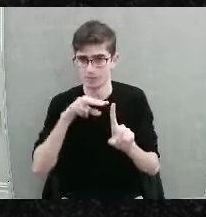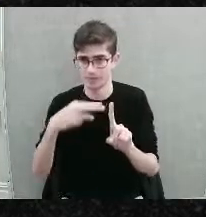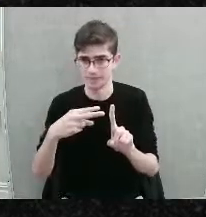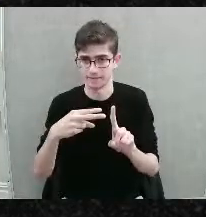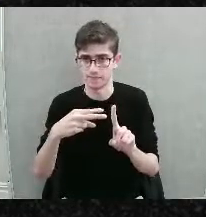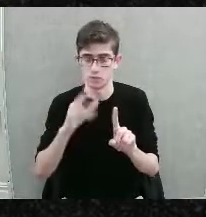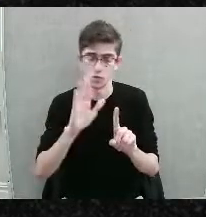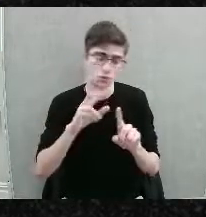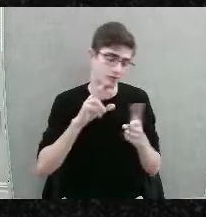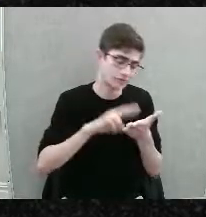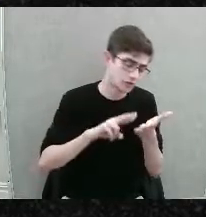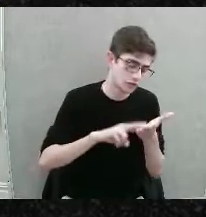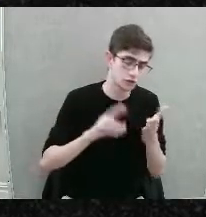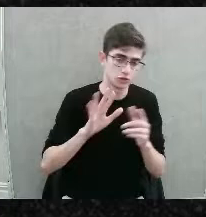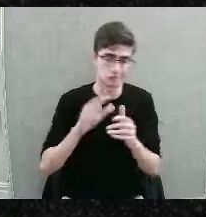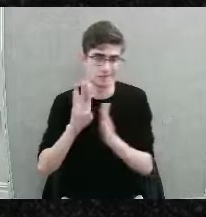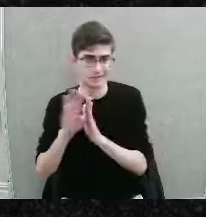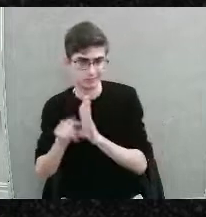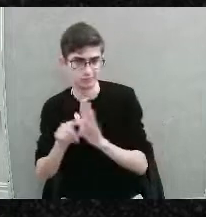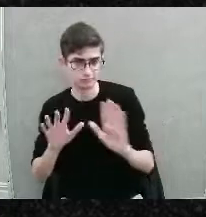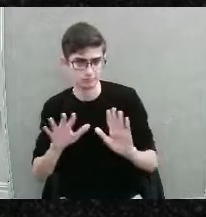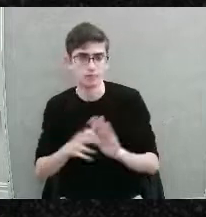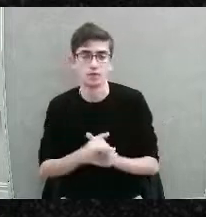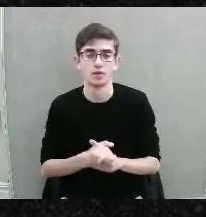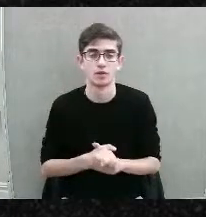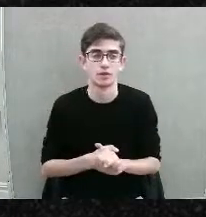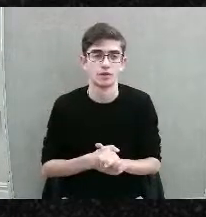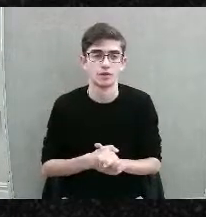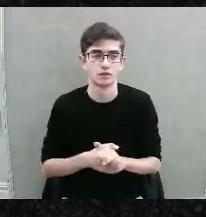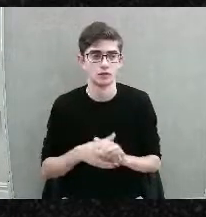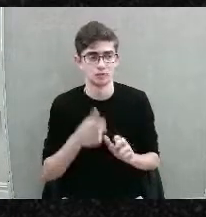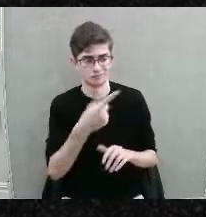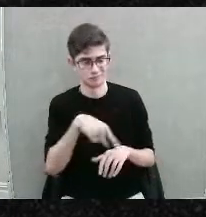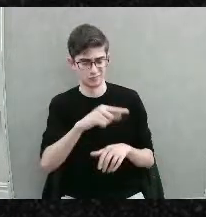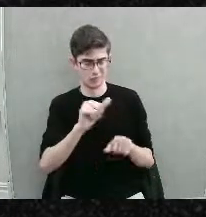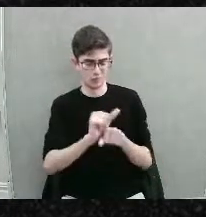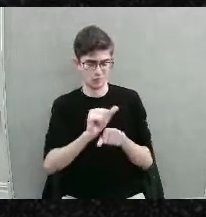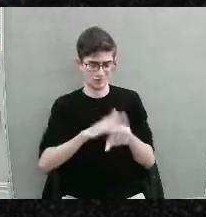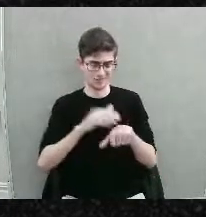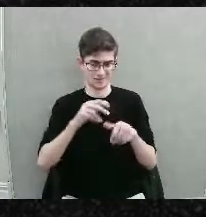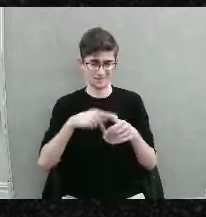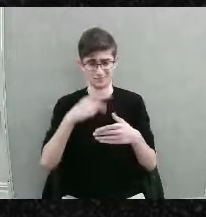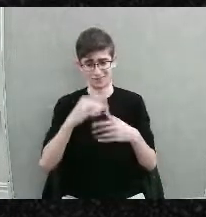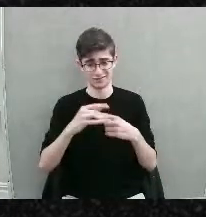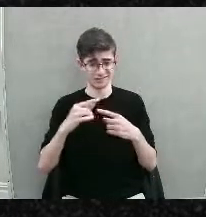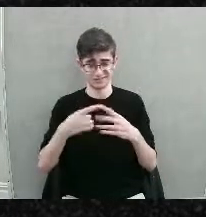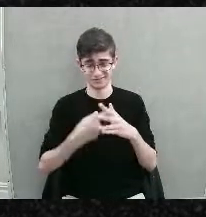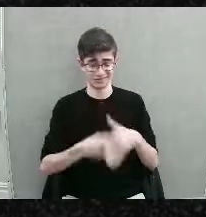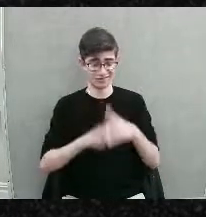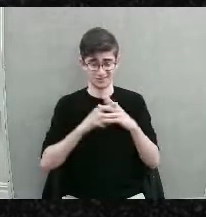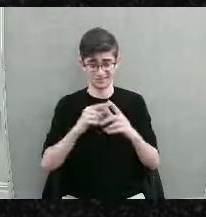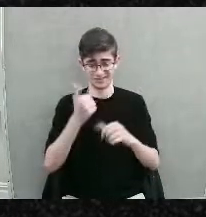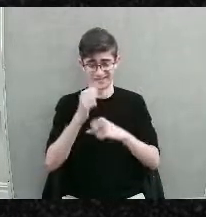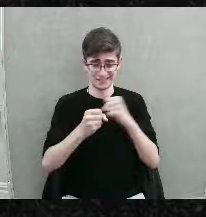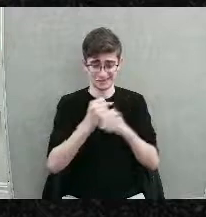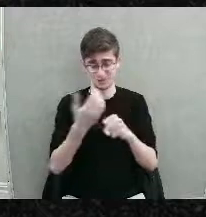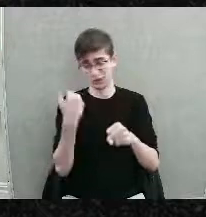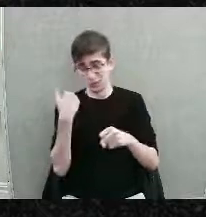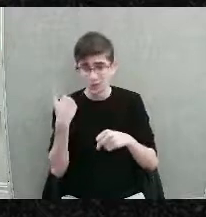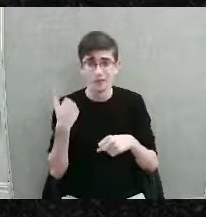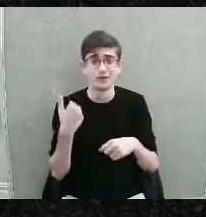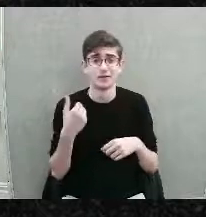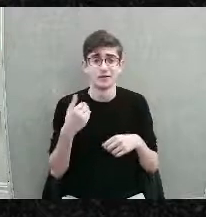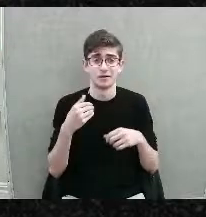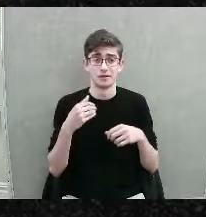and research. So, you know, we began working on this project together a decade ago, and the United States, as I mentioned,